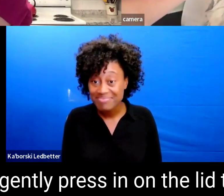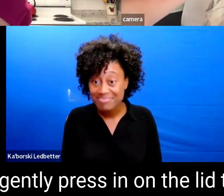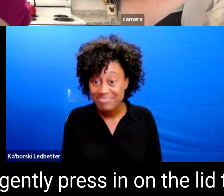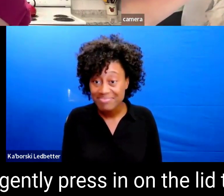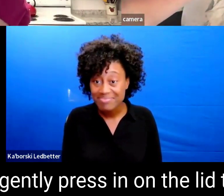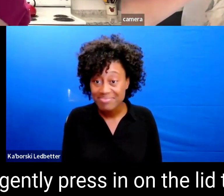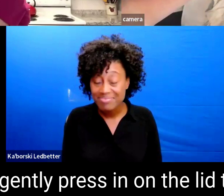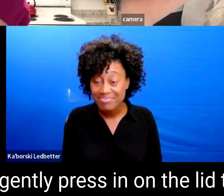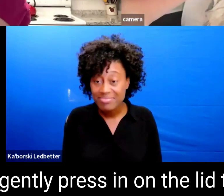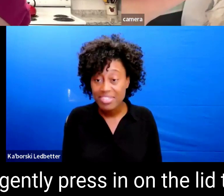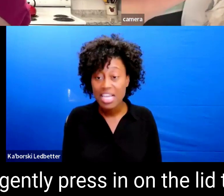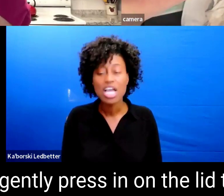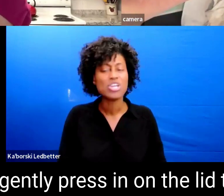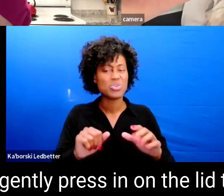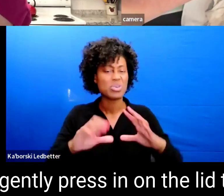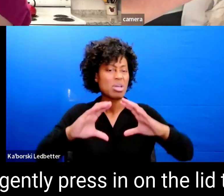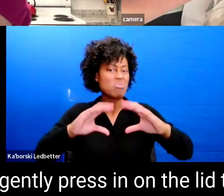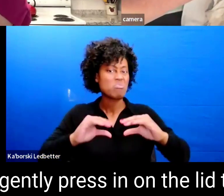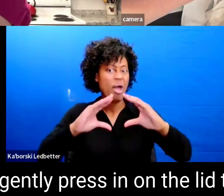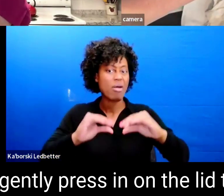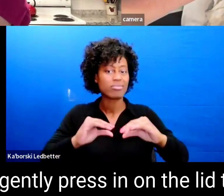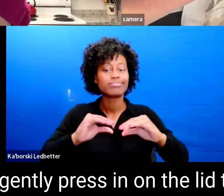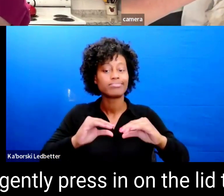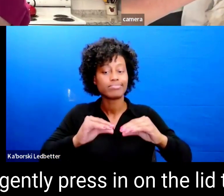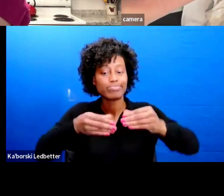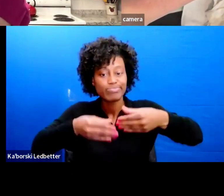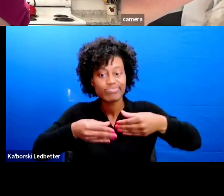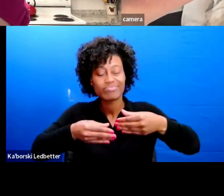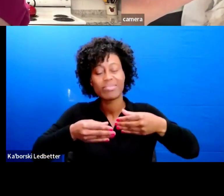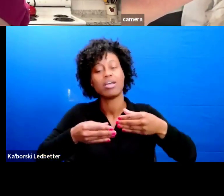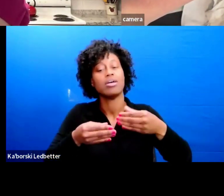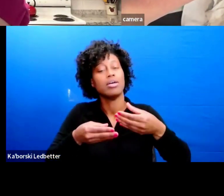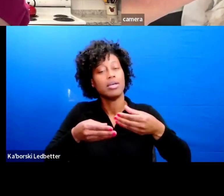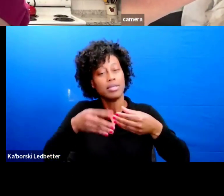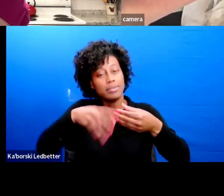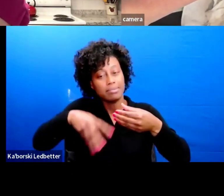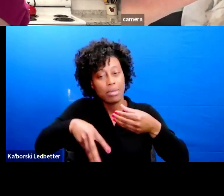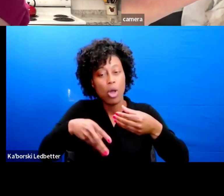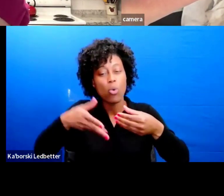Now you can gently press in on the lid to help drain the tuna.